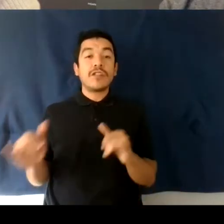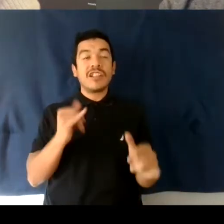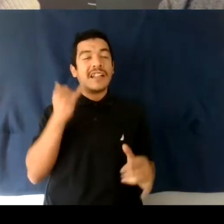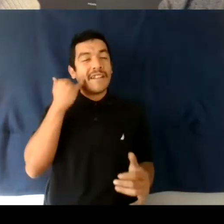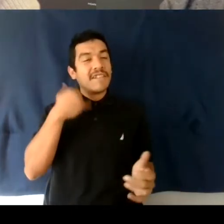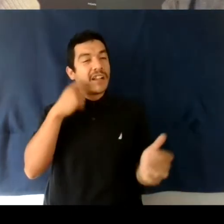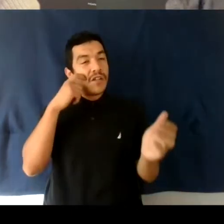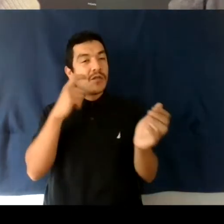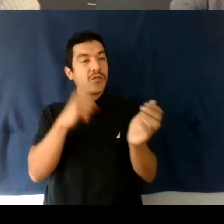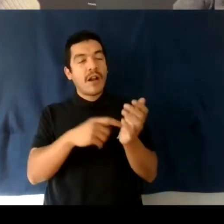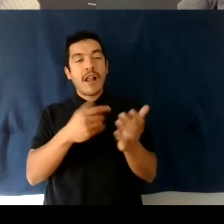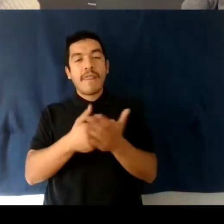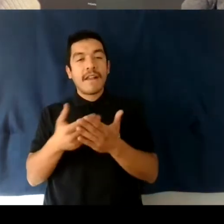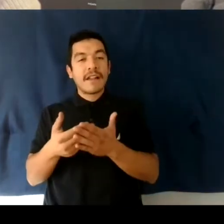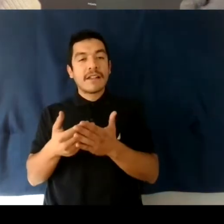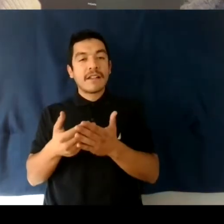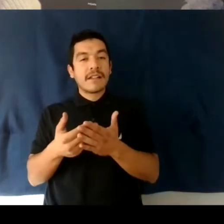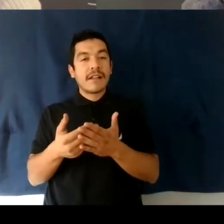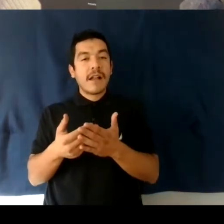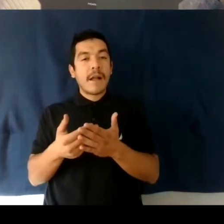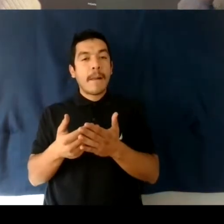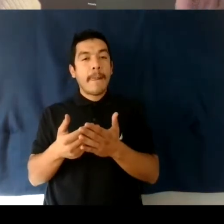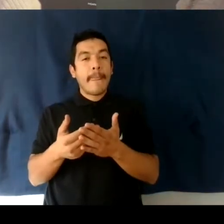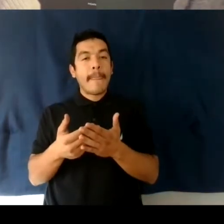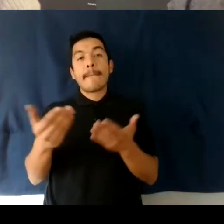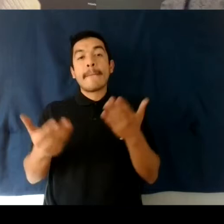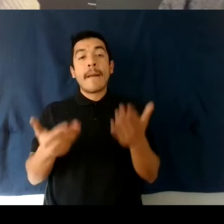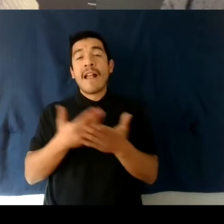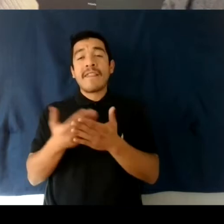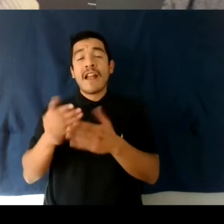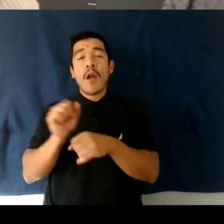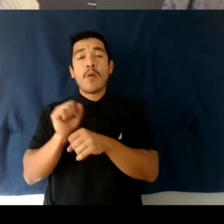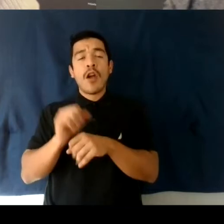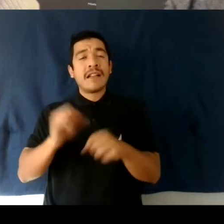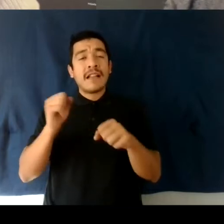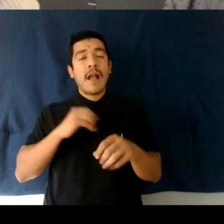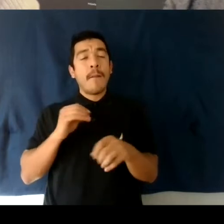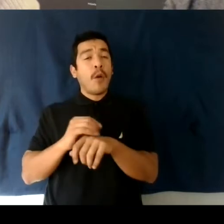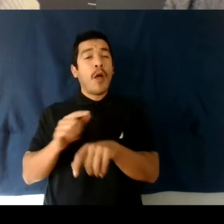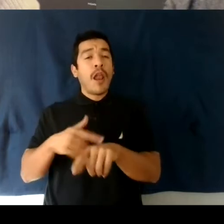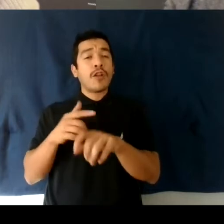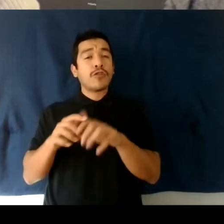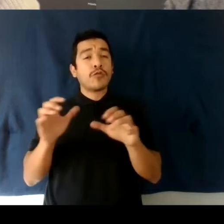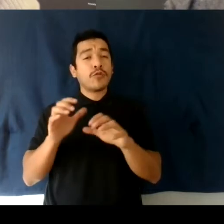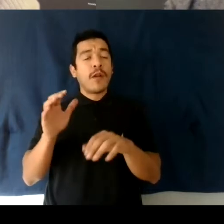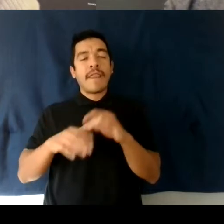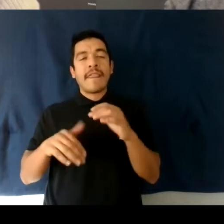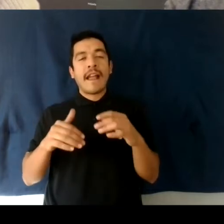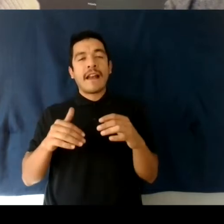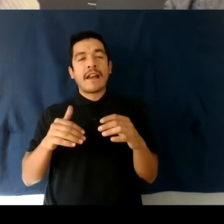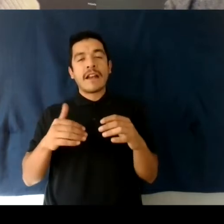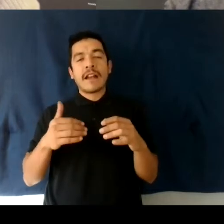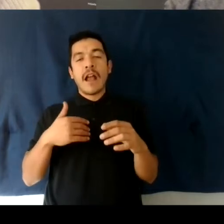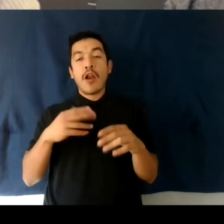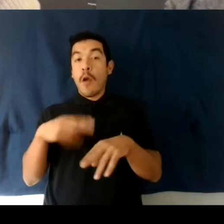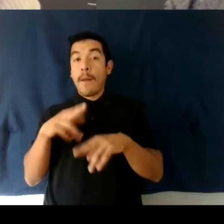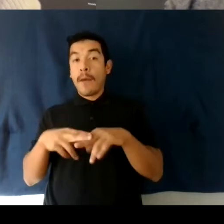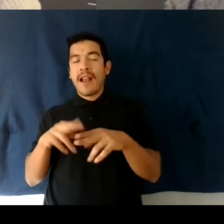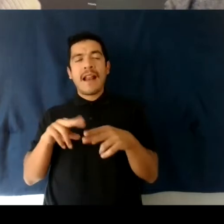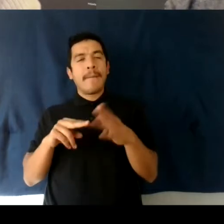notice like maybe things at work are taking me longer to do than they normally would, that's a sign of burnout for me. It's